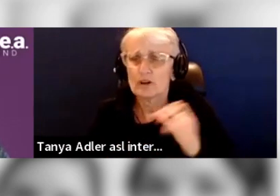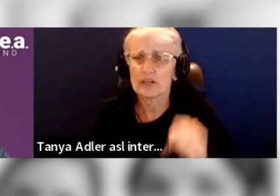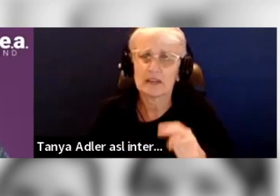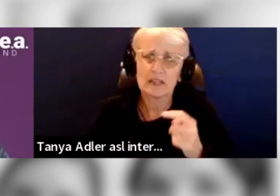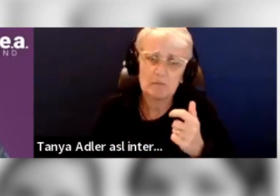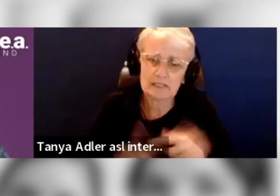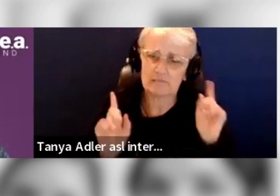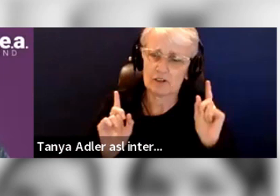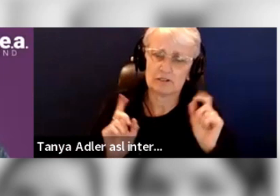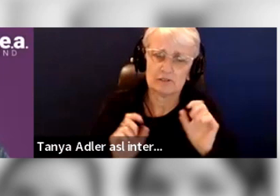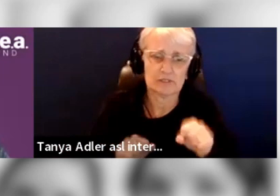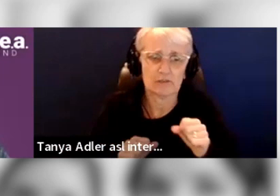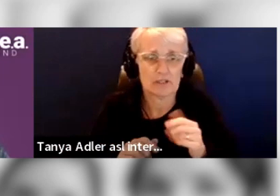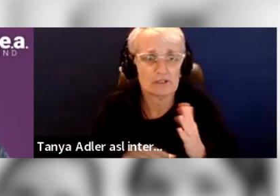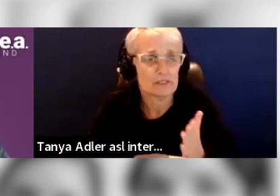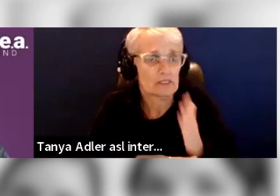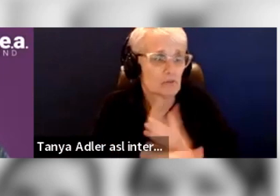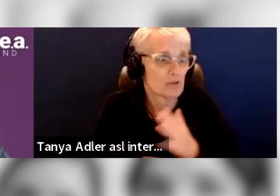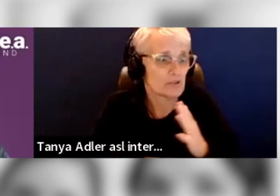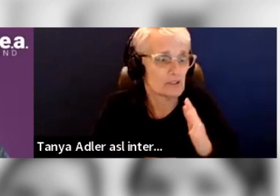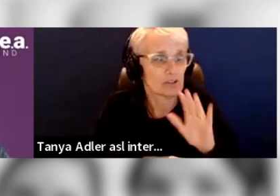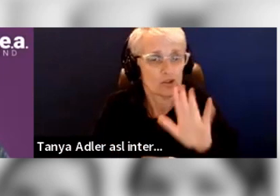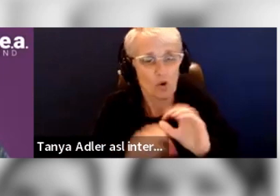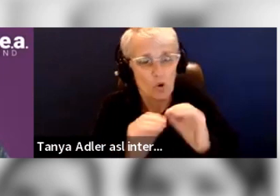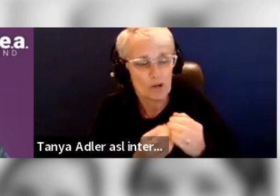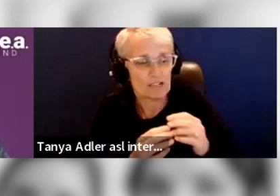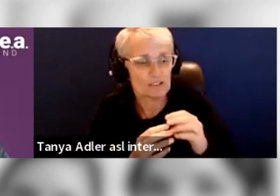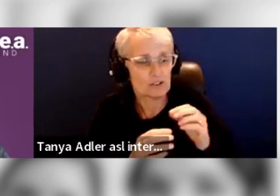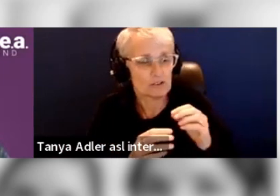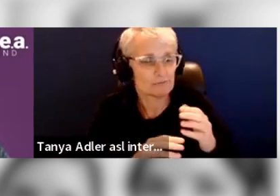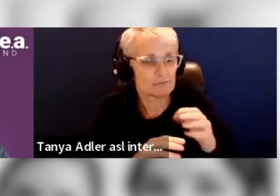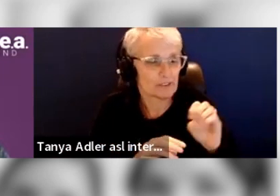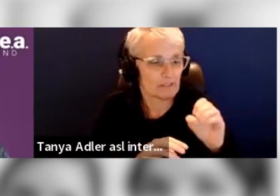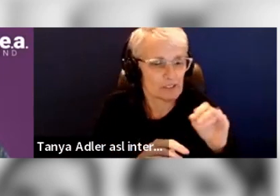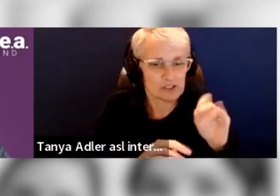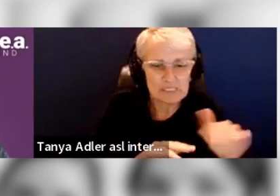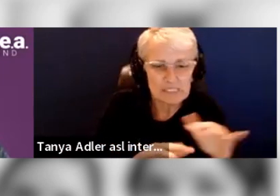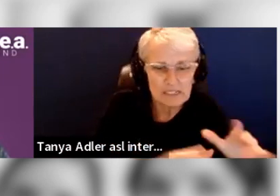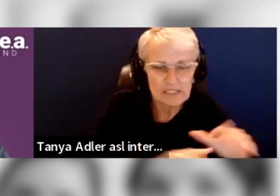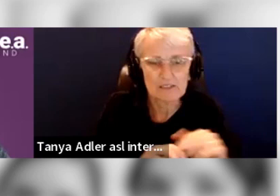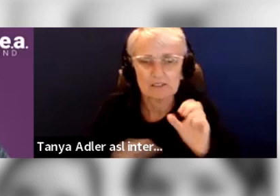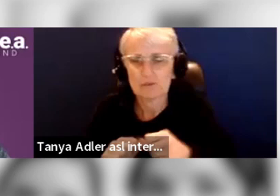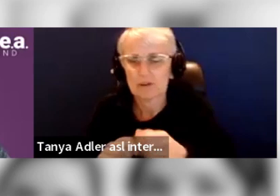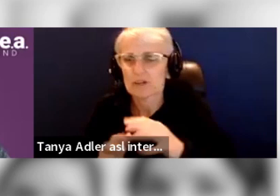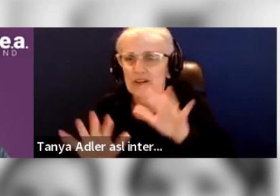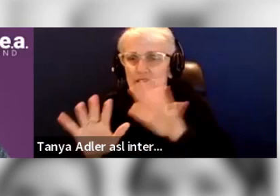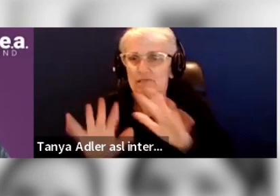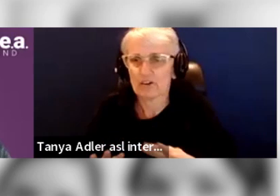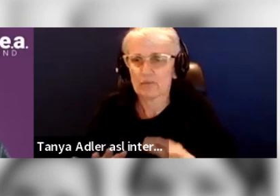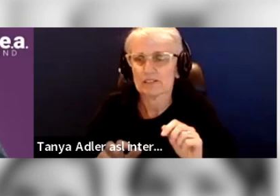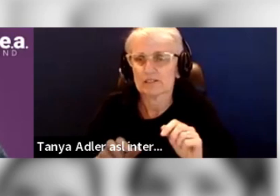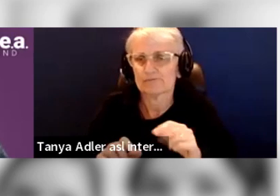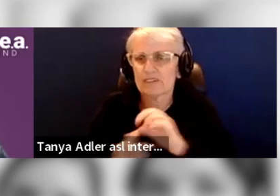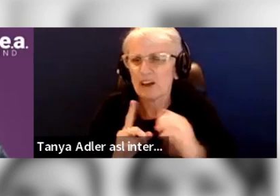different. You could be improving efficiencies at your organization. You could be reducing your environmental impact,